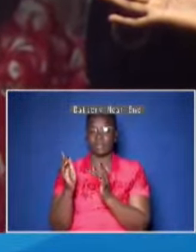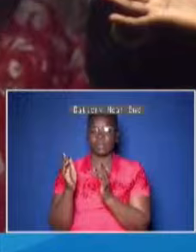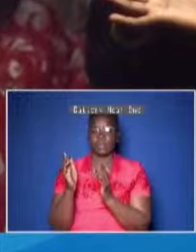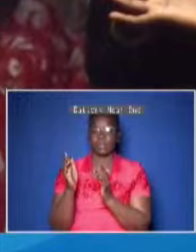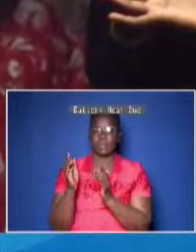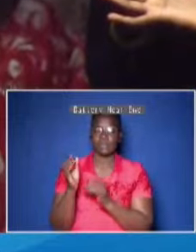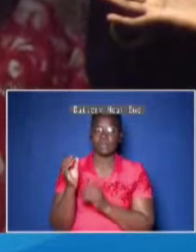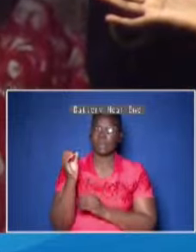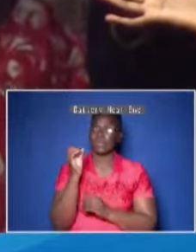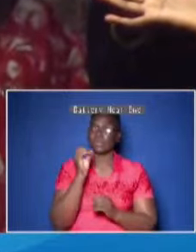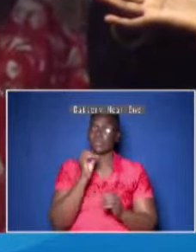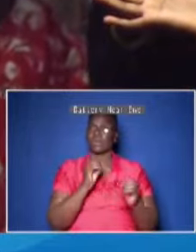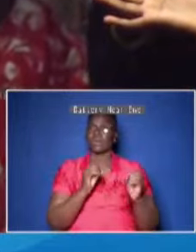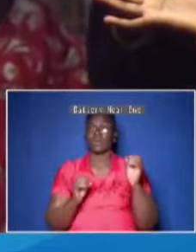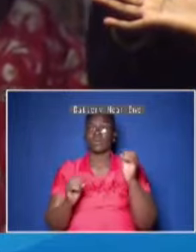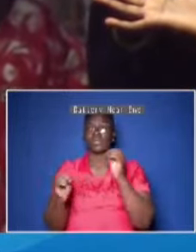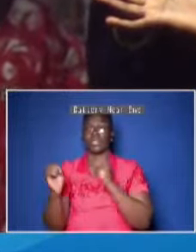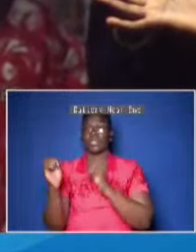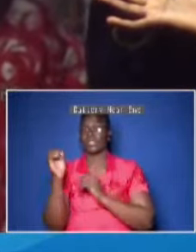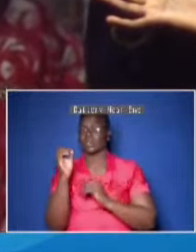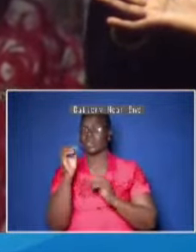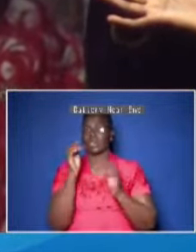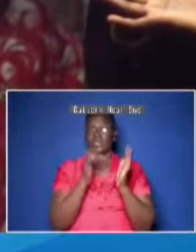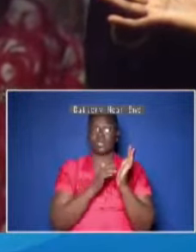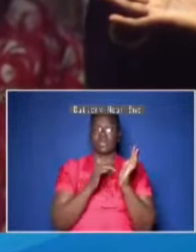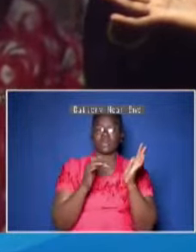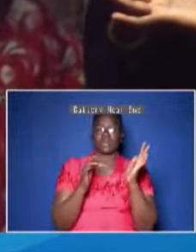Jesus oh oh